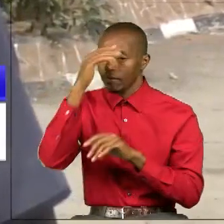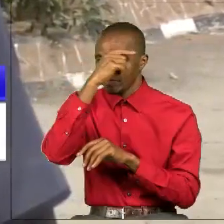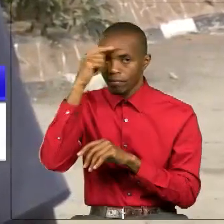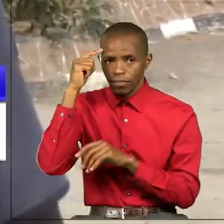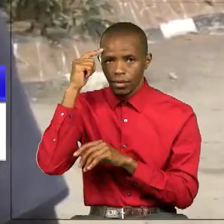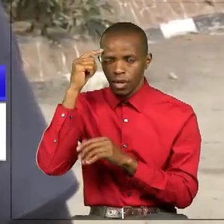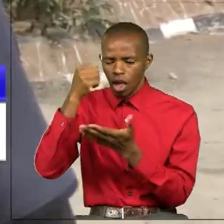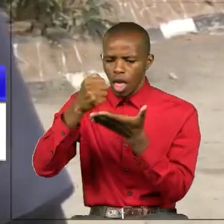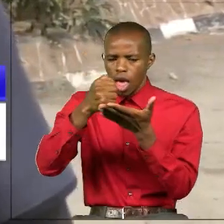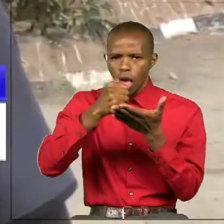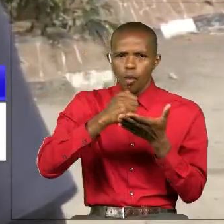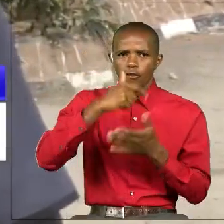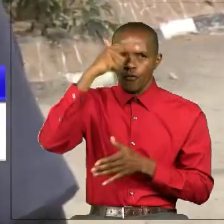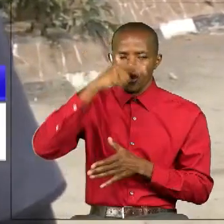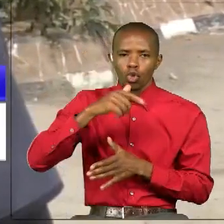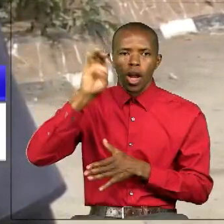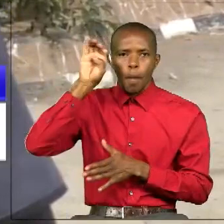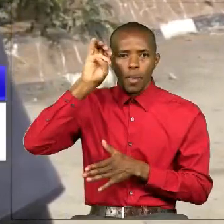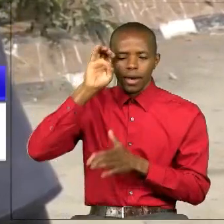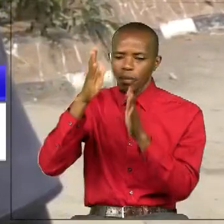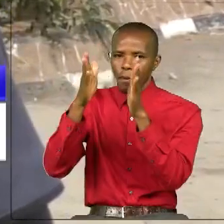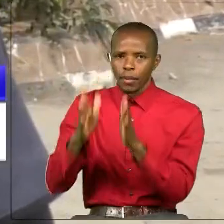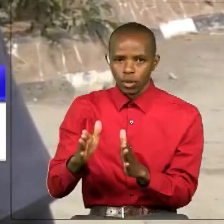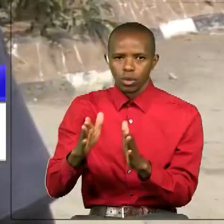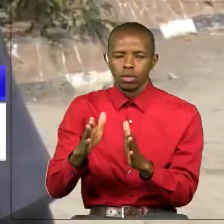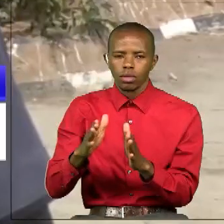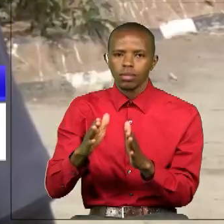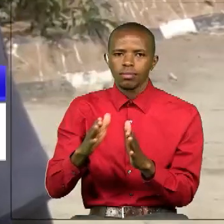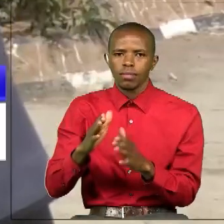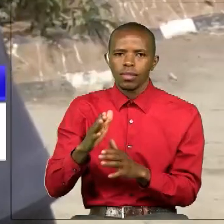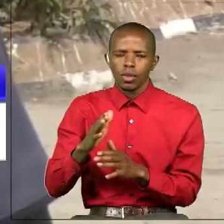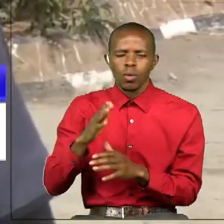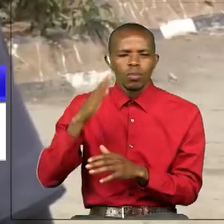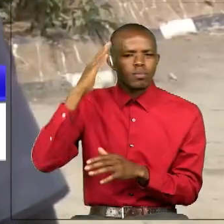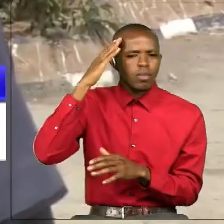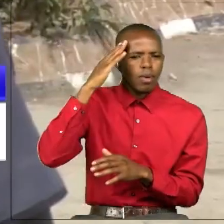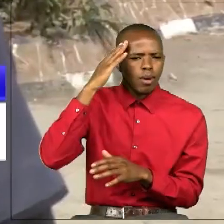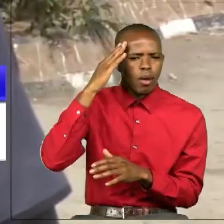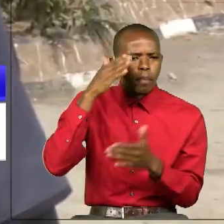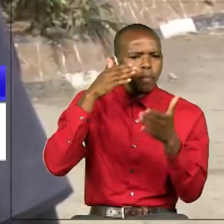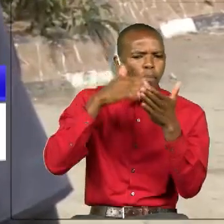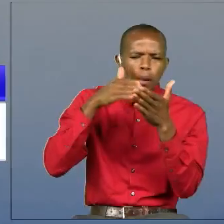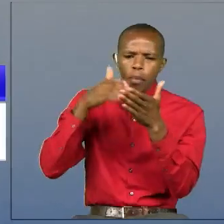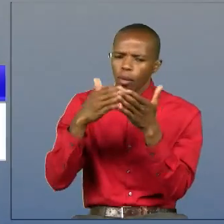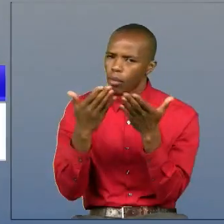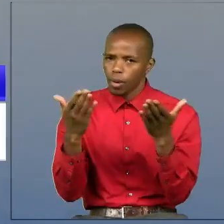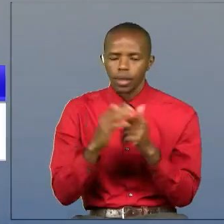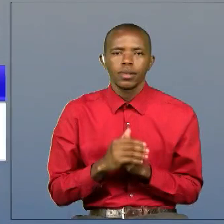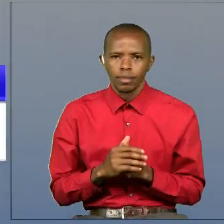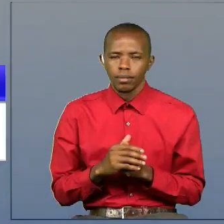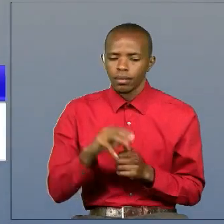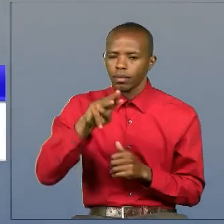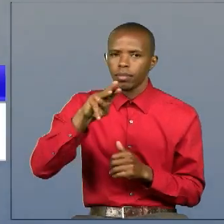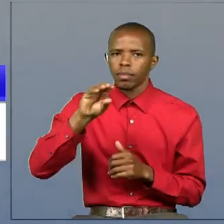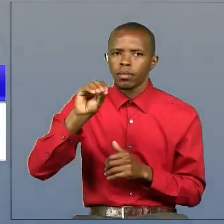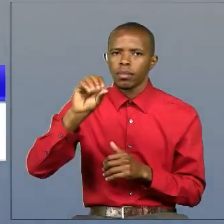because it aids a visually impaired person to be able to detect obstacles. Moses